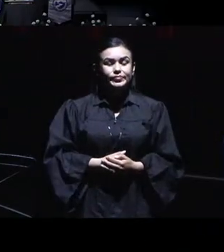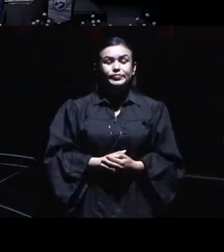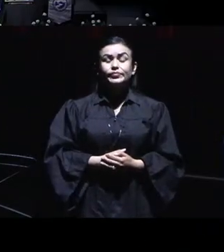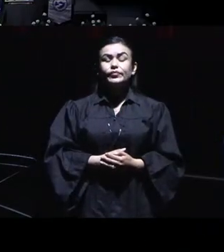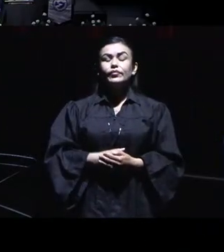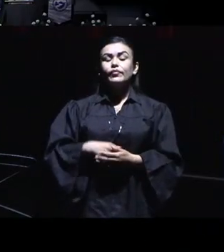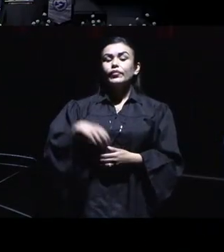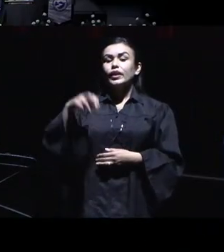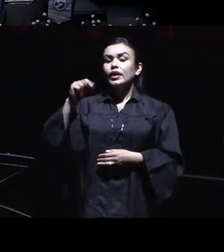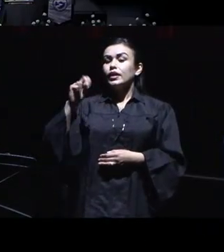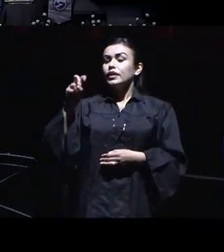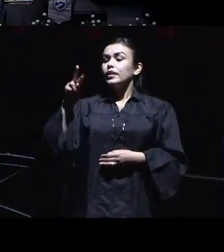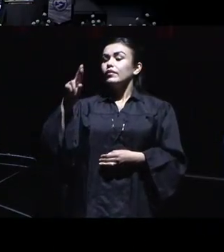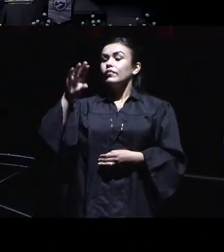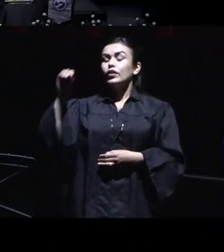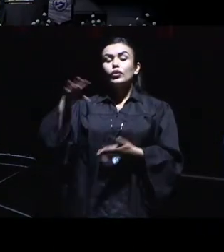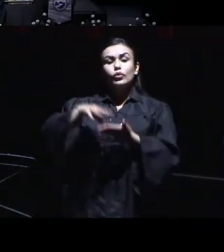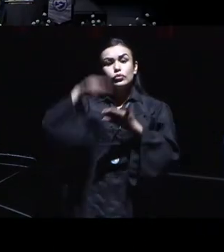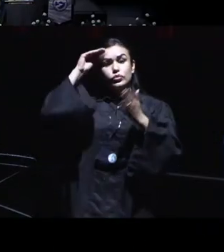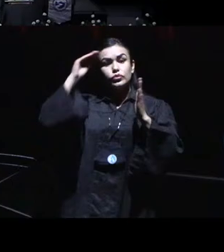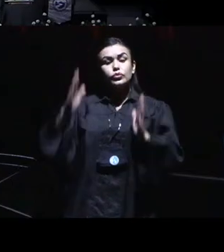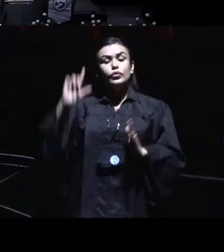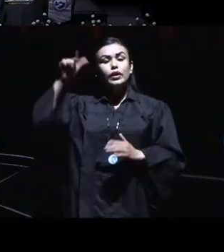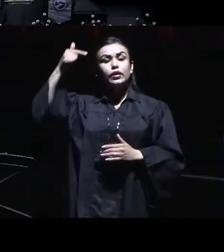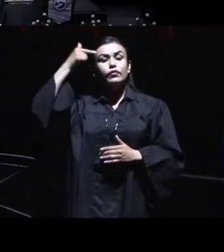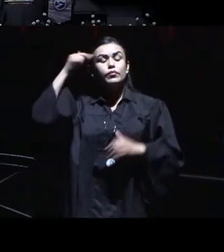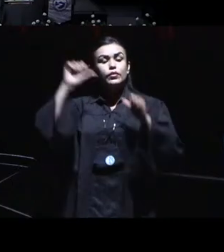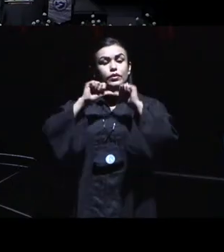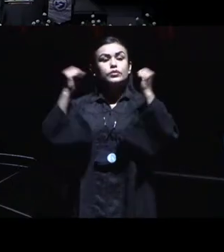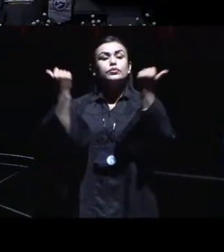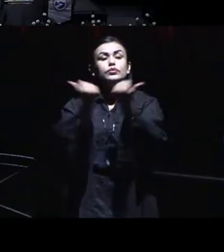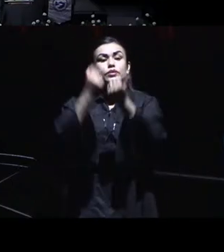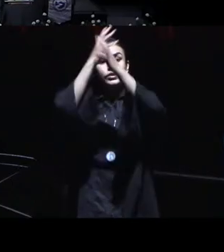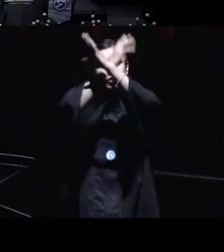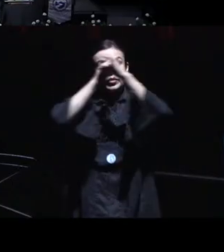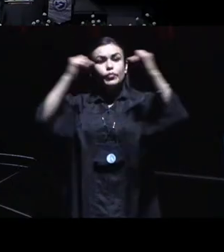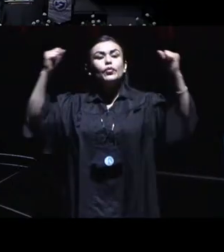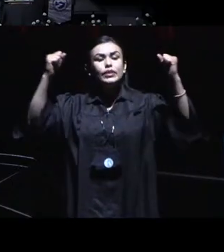Ms. Christina Navarro, Student Government Association President.